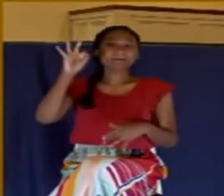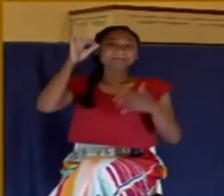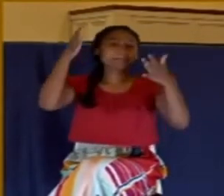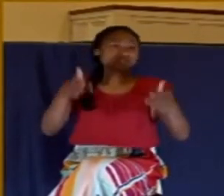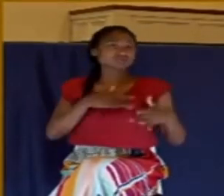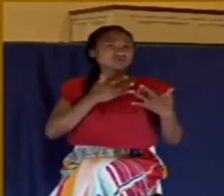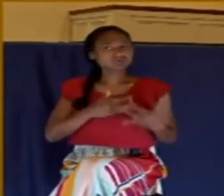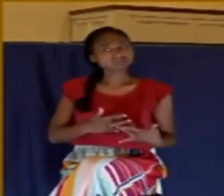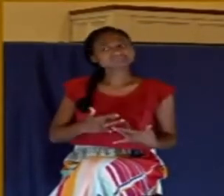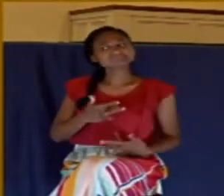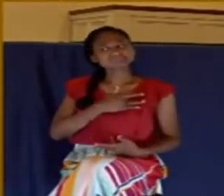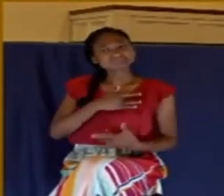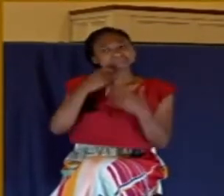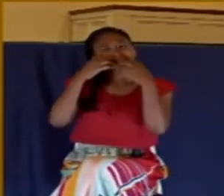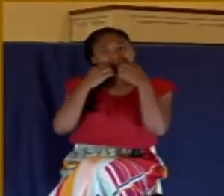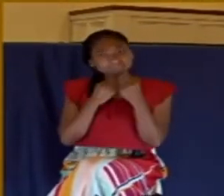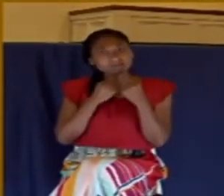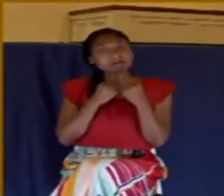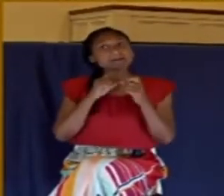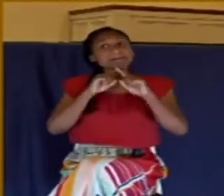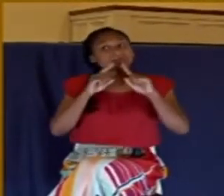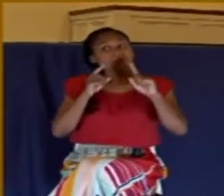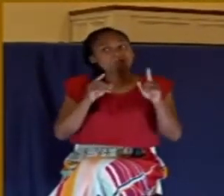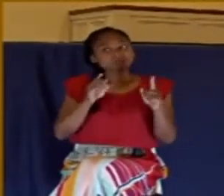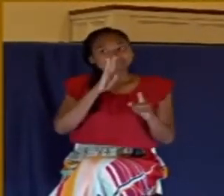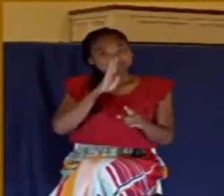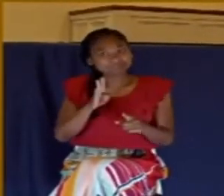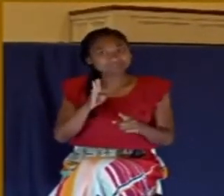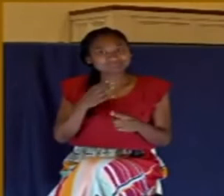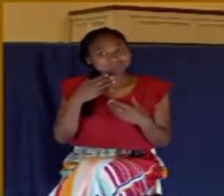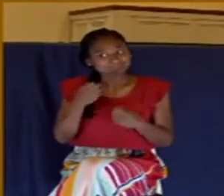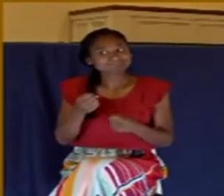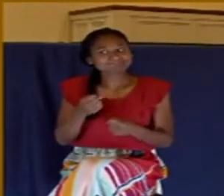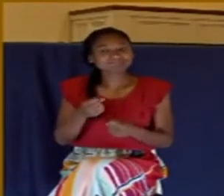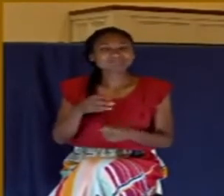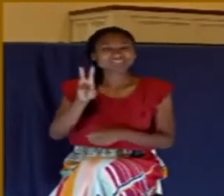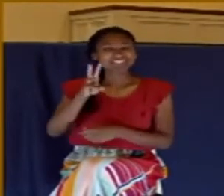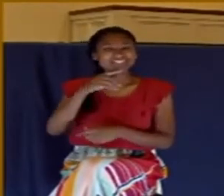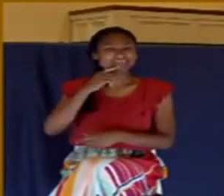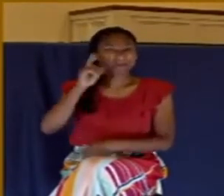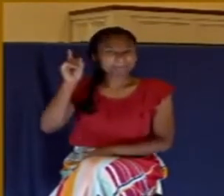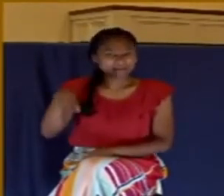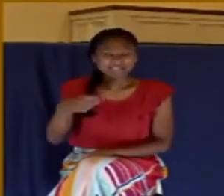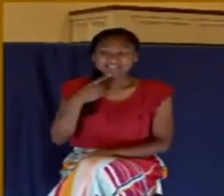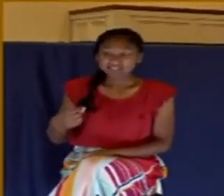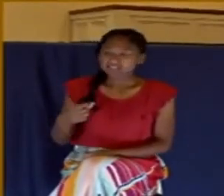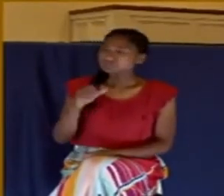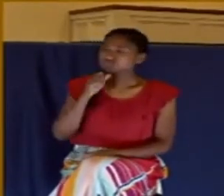speaks firmly, because what we see are just really six commands here. And this first thing where he